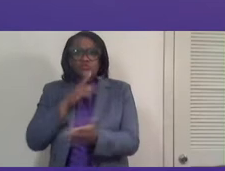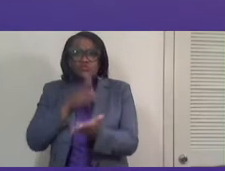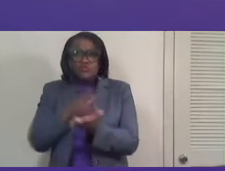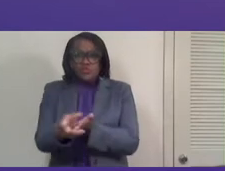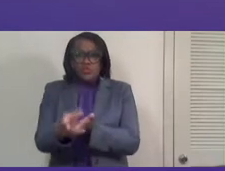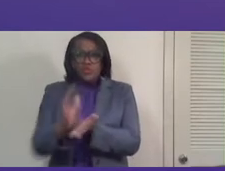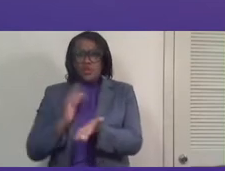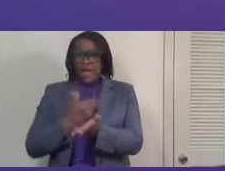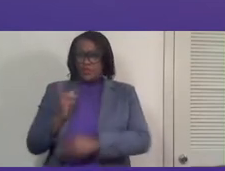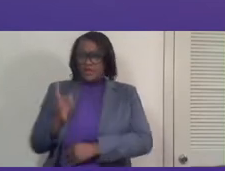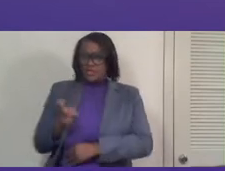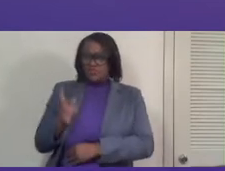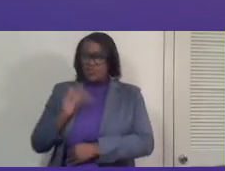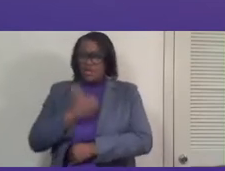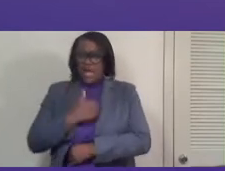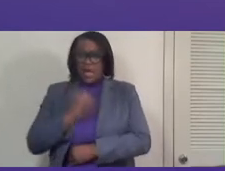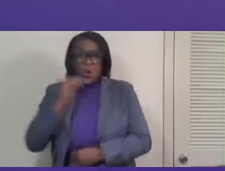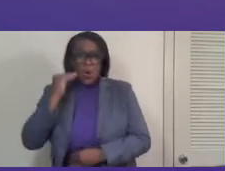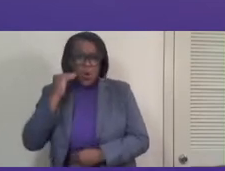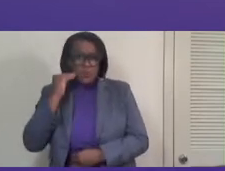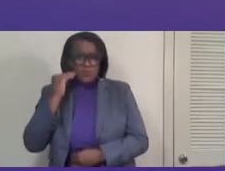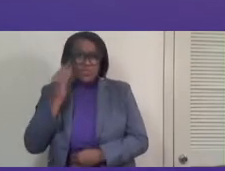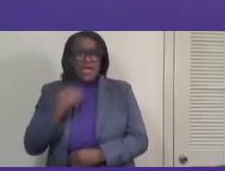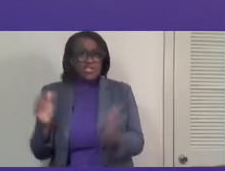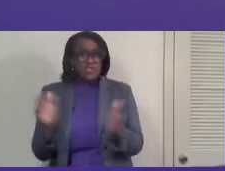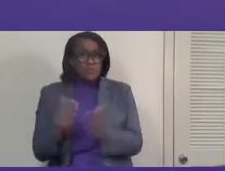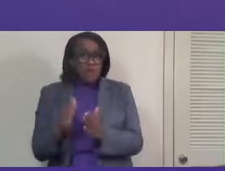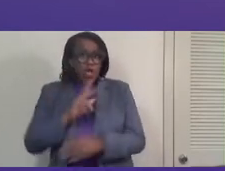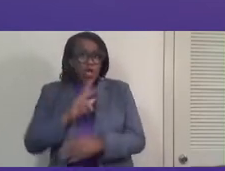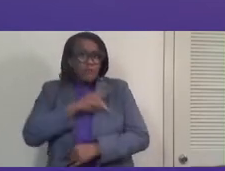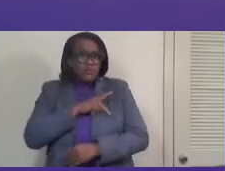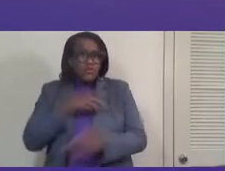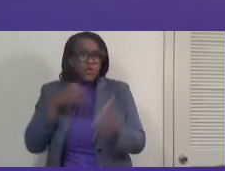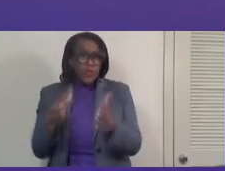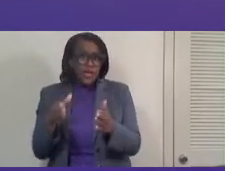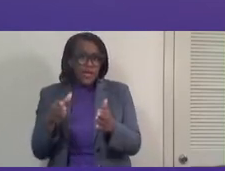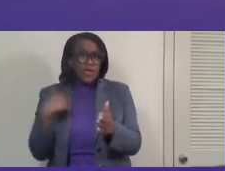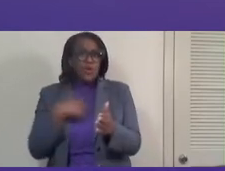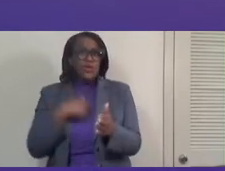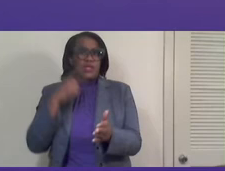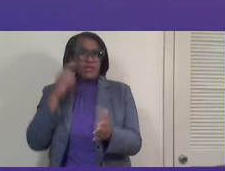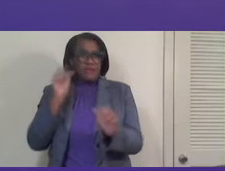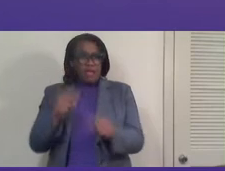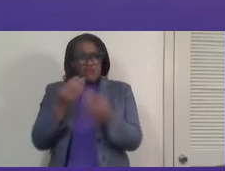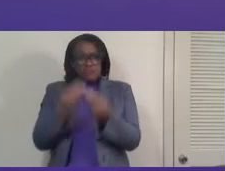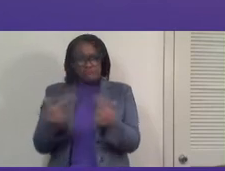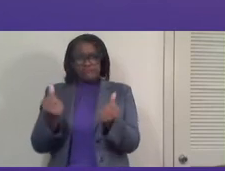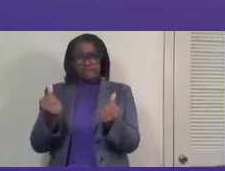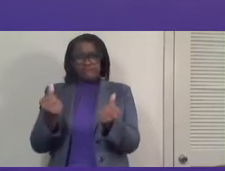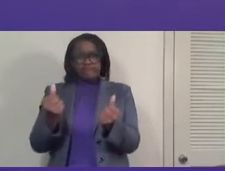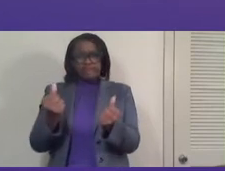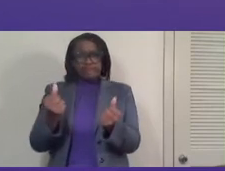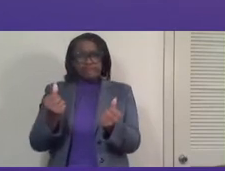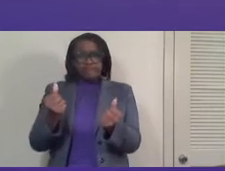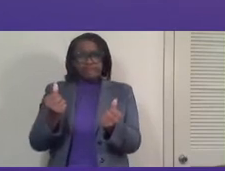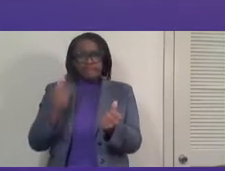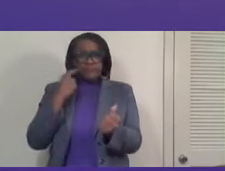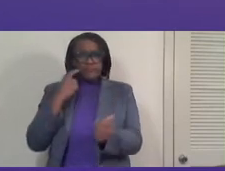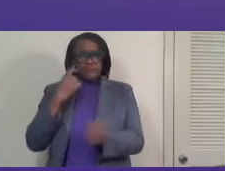our homes, and in a small but personal way, brings us towards reconciliation.